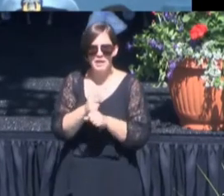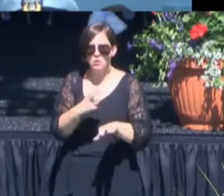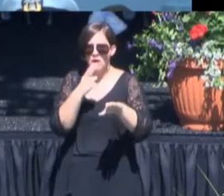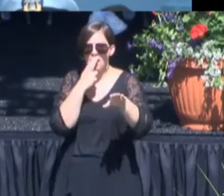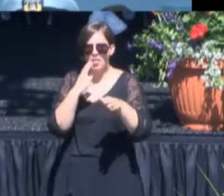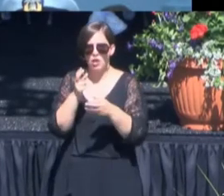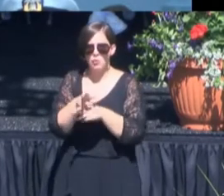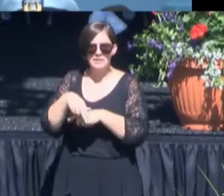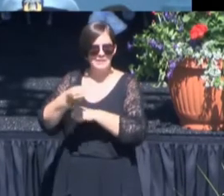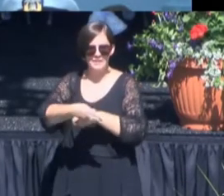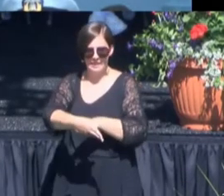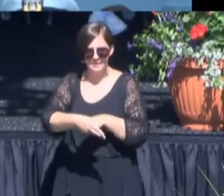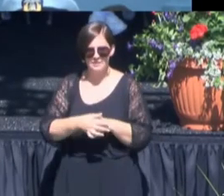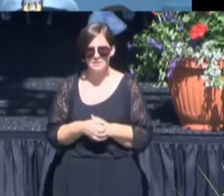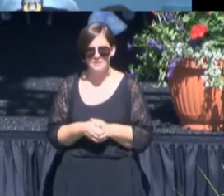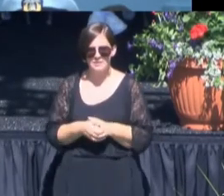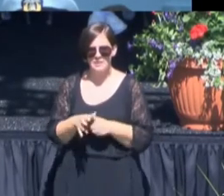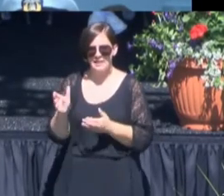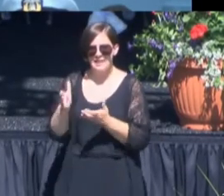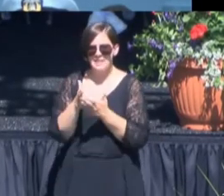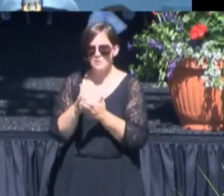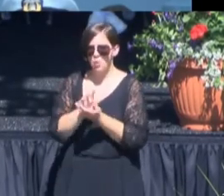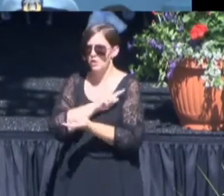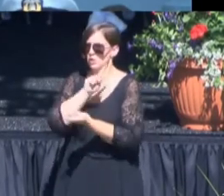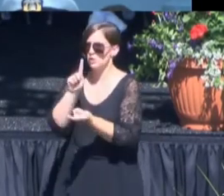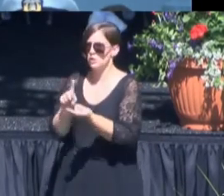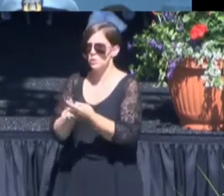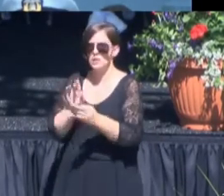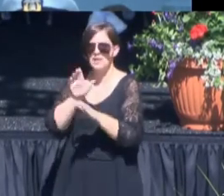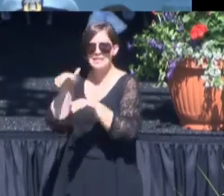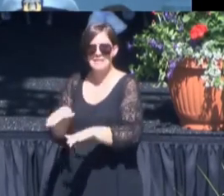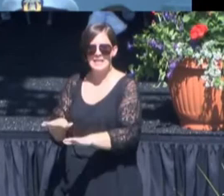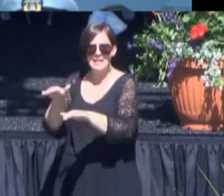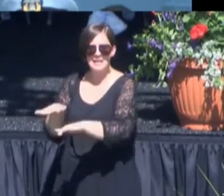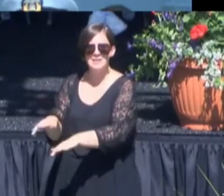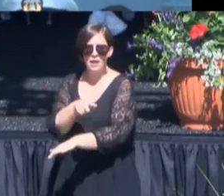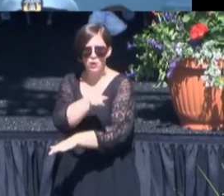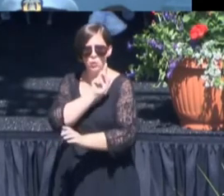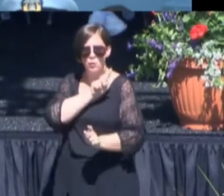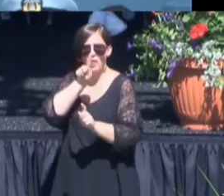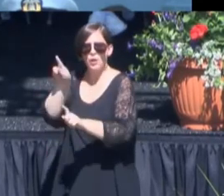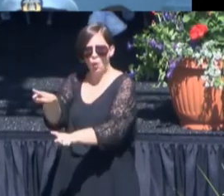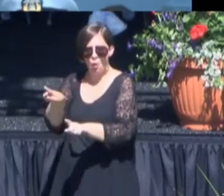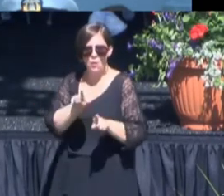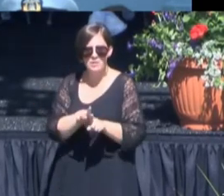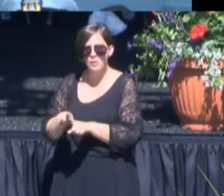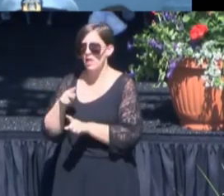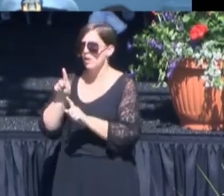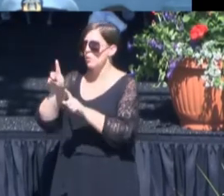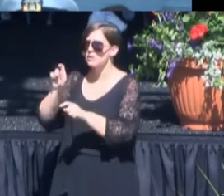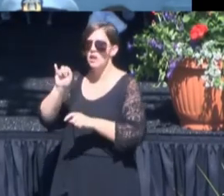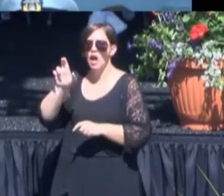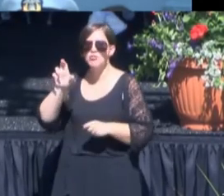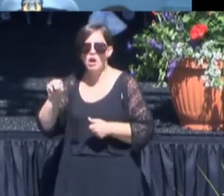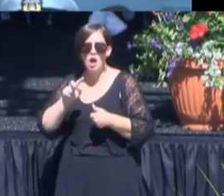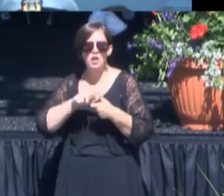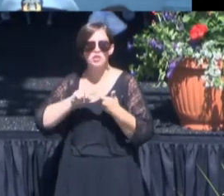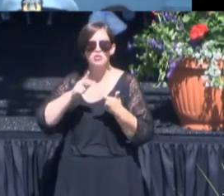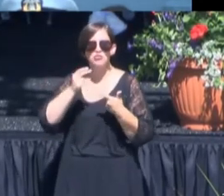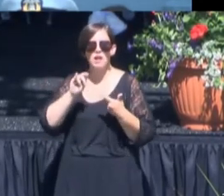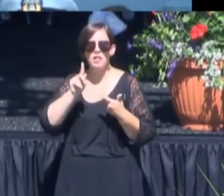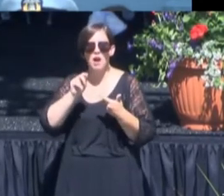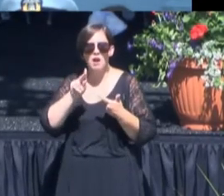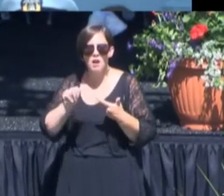defeat. His voyage took him to the seven seas, and you will go there as well. He went to Iran, to Sri Lanka, and